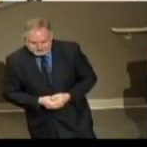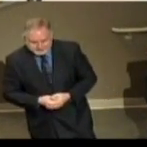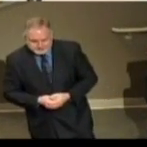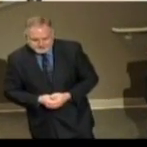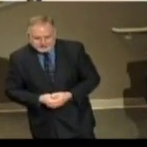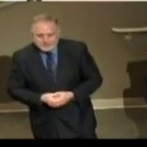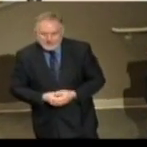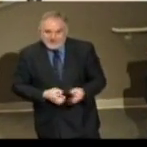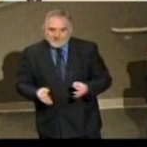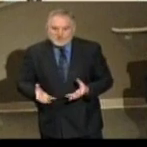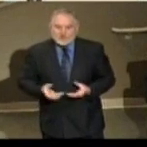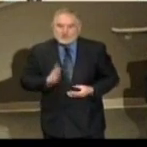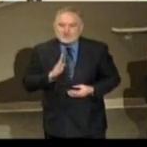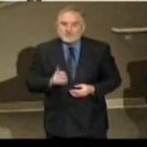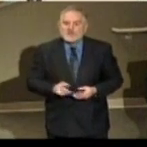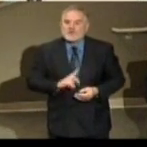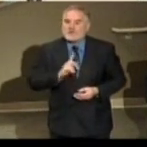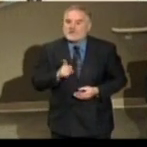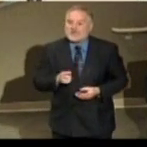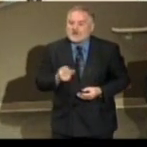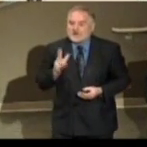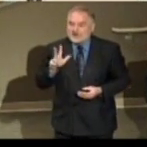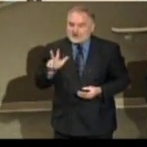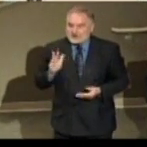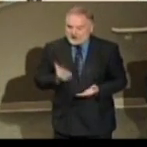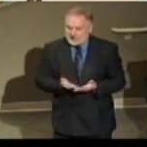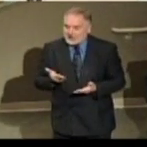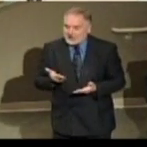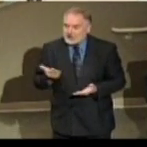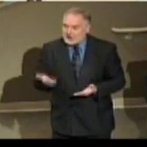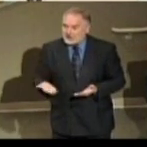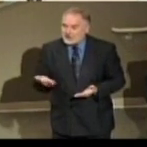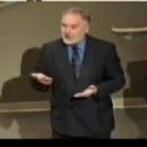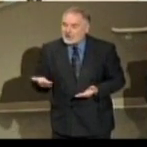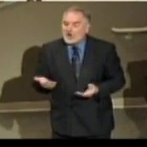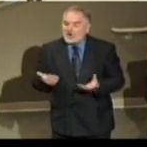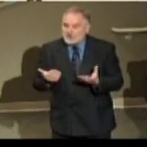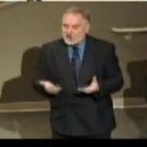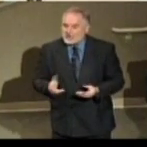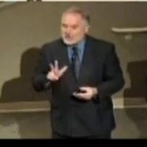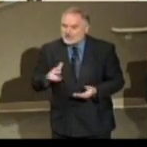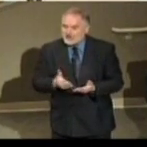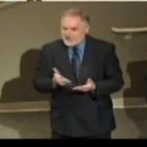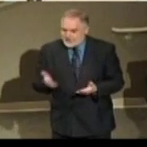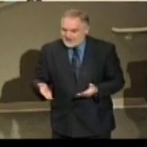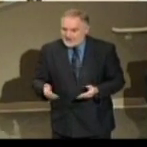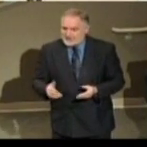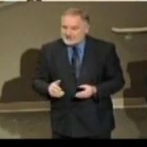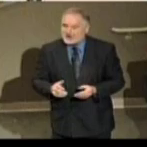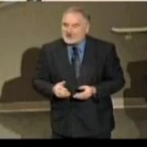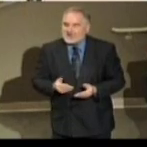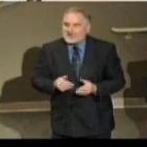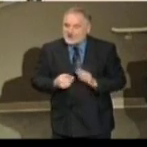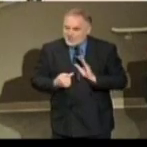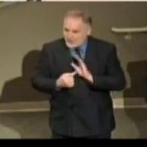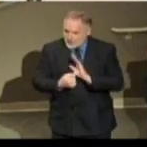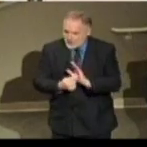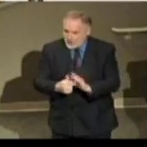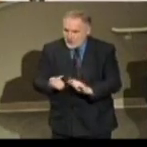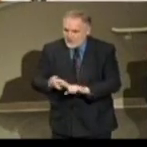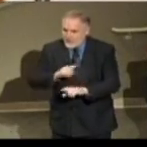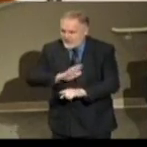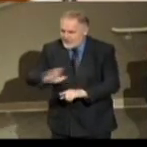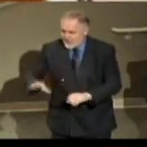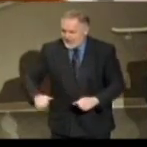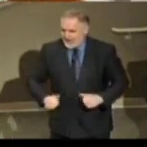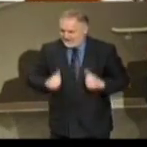we're going to be real, here are three benchmarks that will show in our life. Three benchmarks that we individually